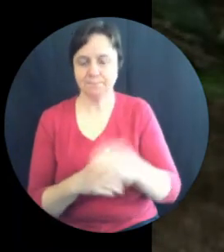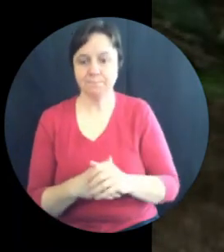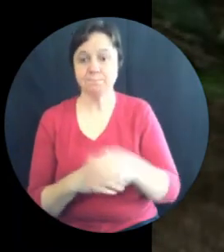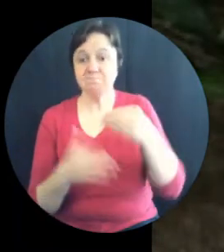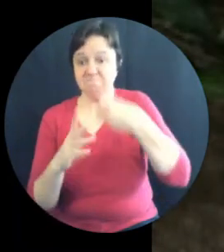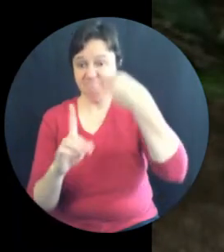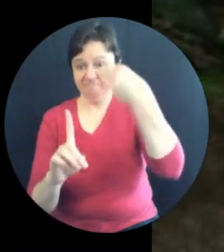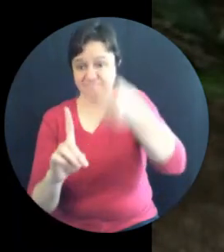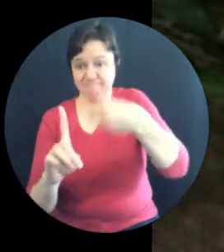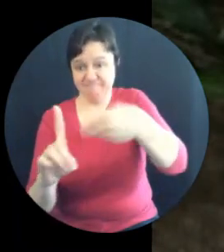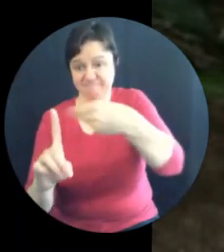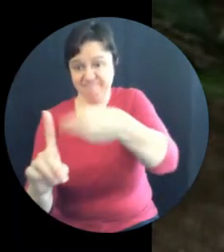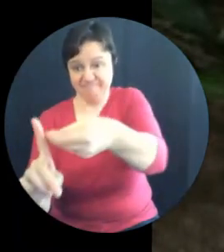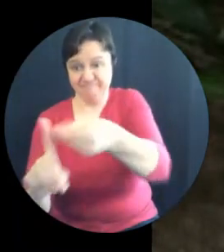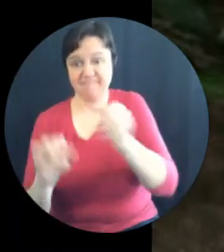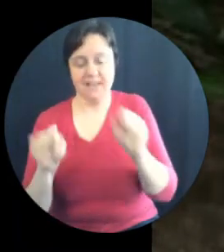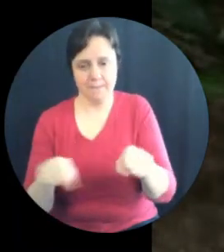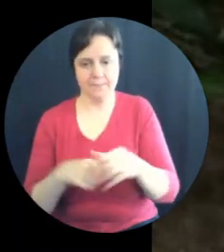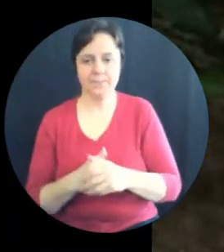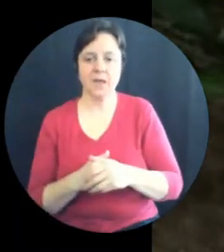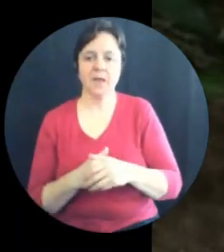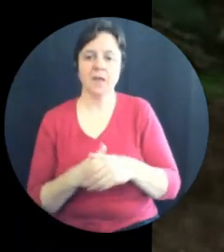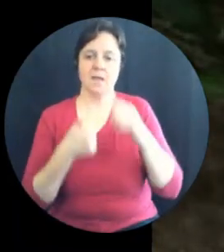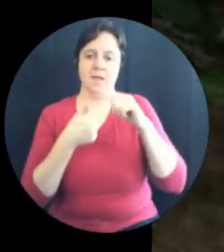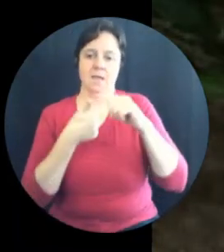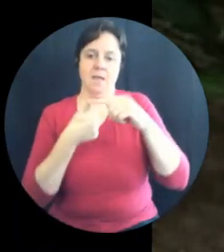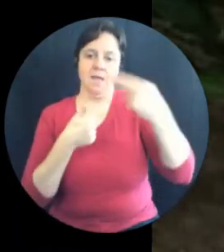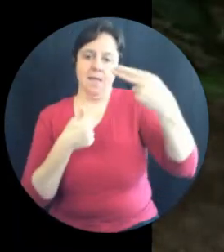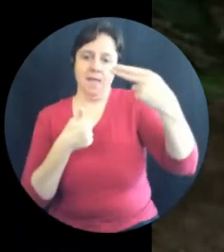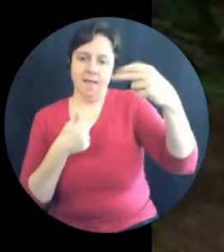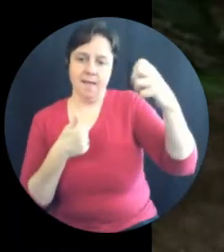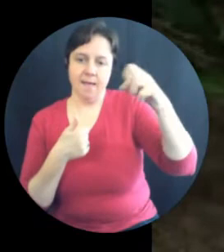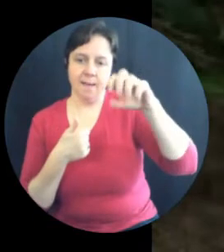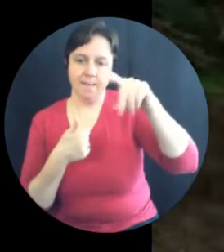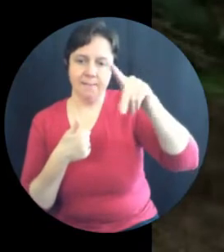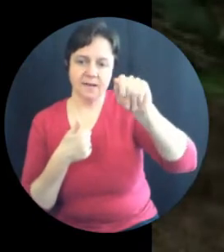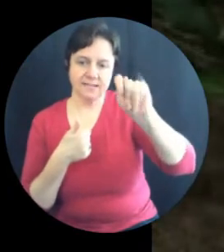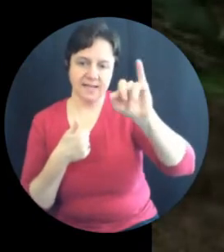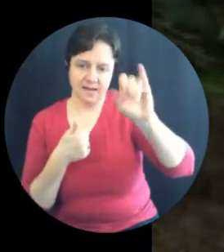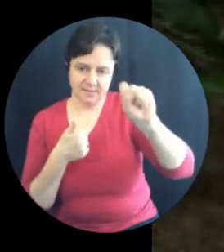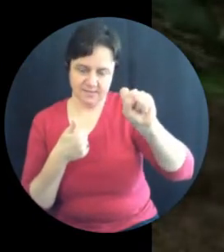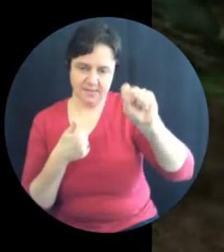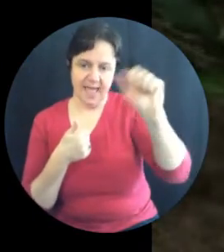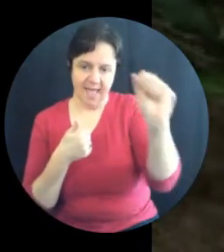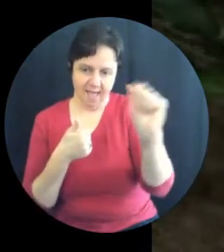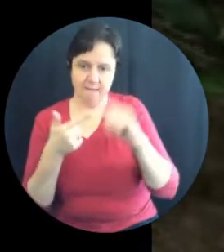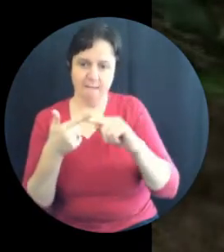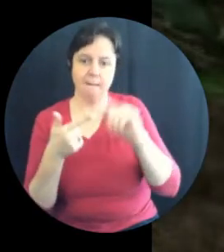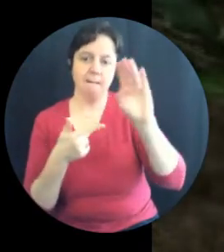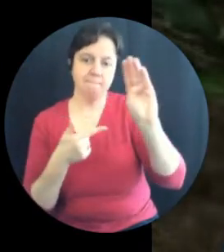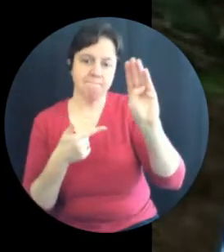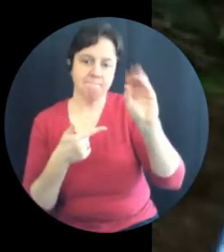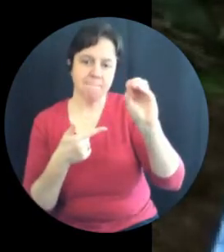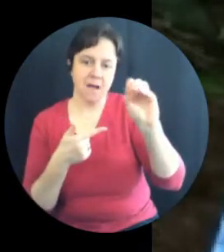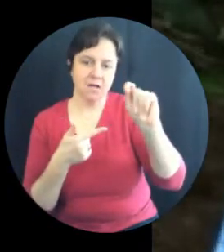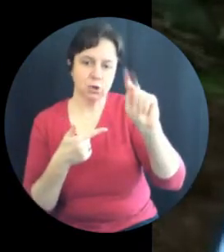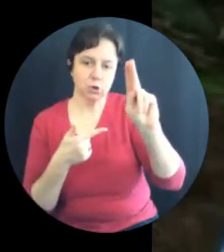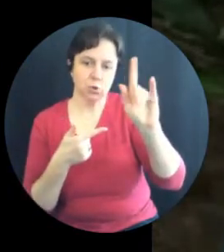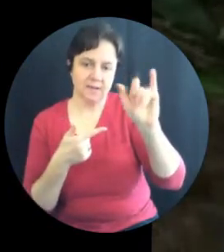is something that can be passed on. Botulism, which is a really deadly disease, and even parasitic